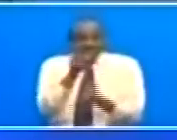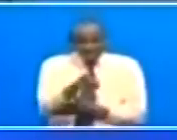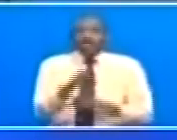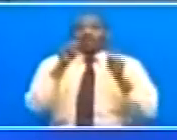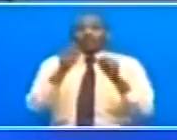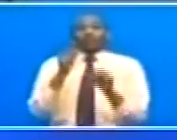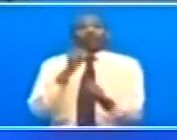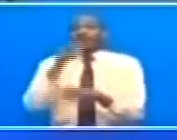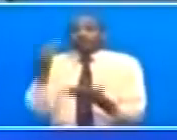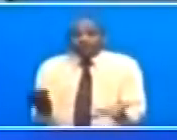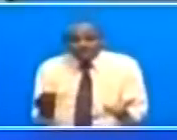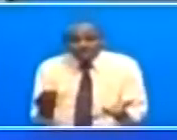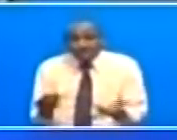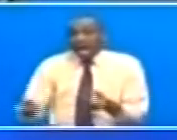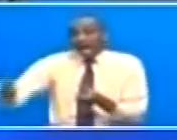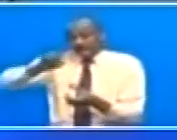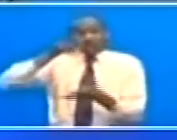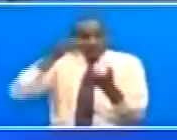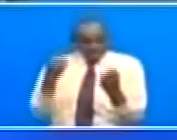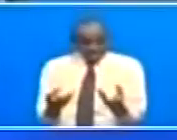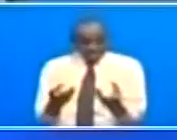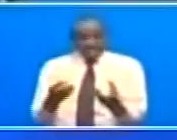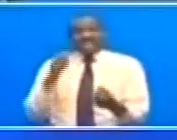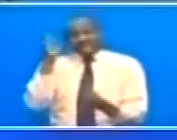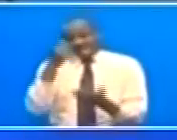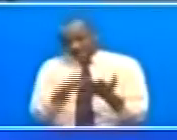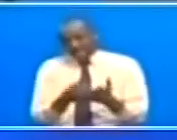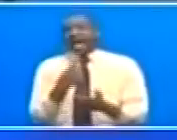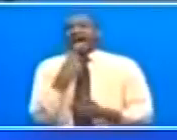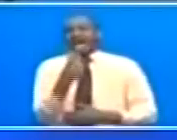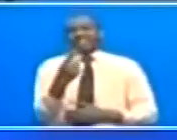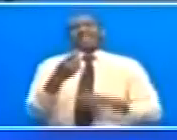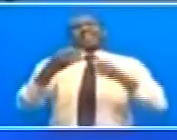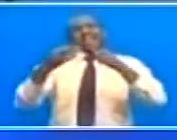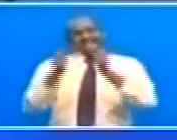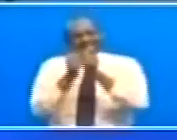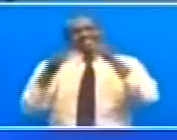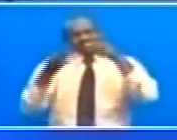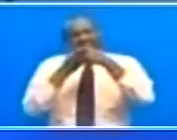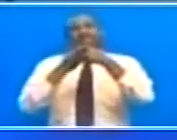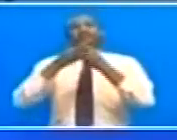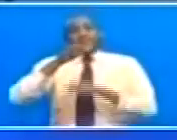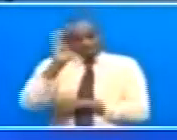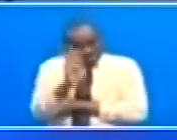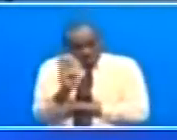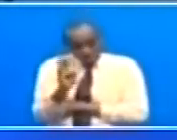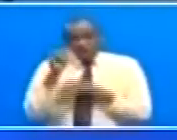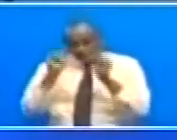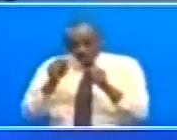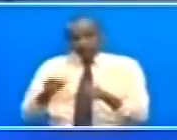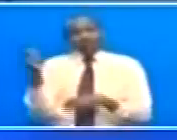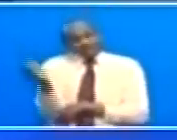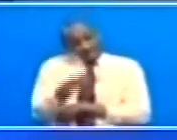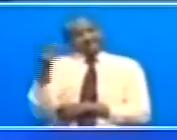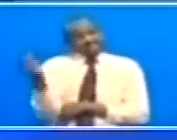have had to find an additional Kenya shillings 118 billion to meet the